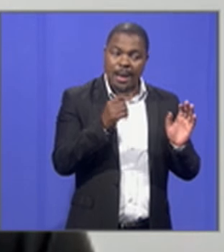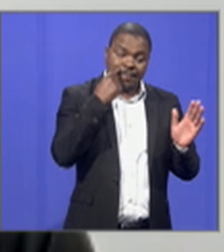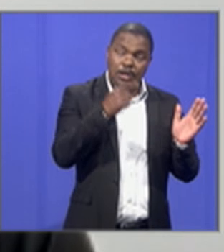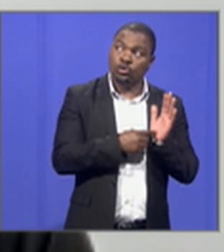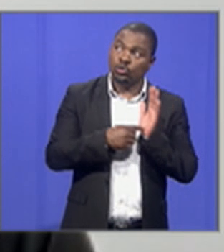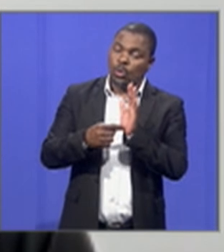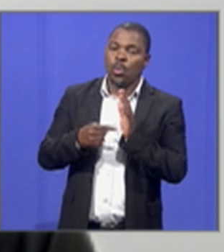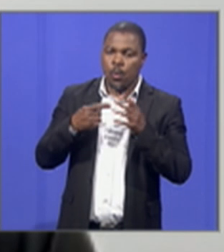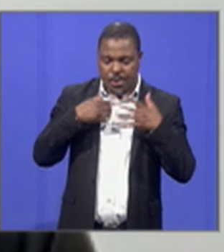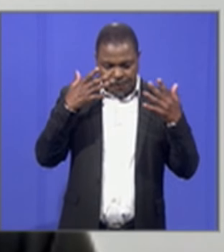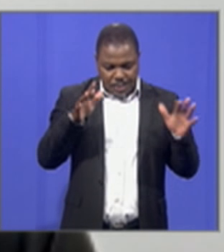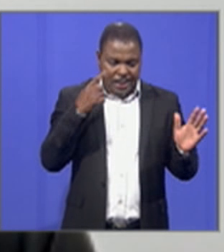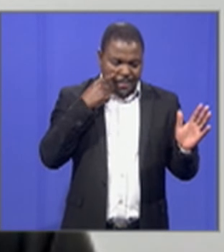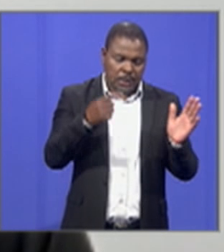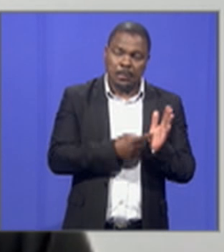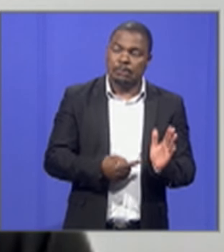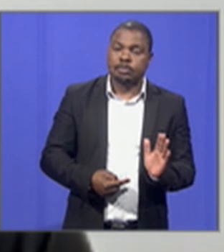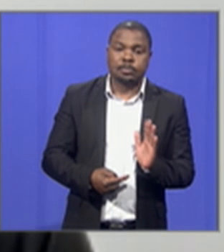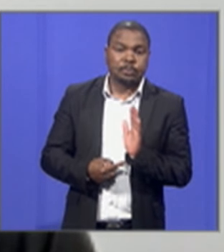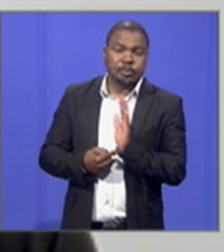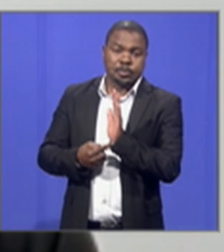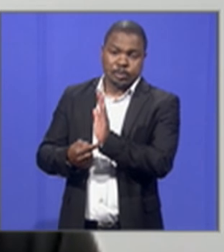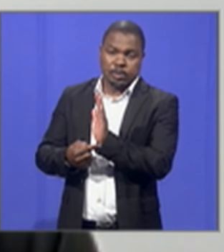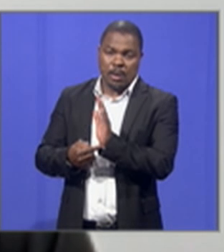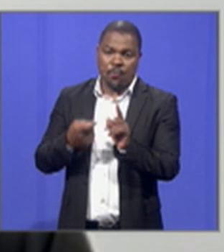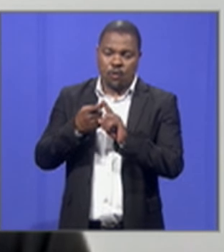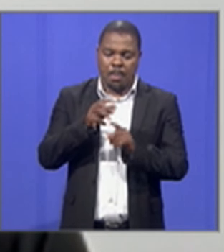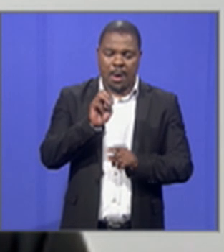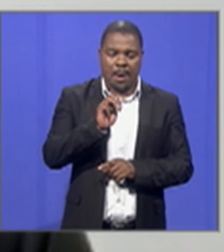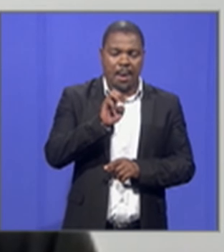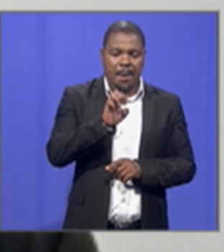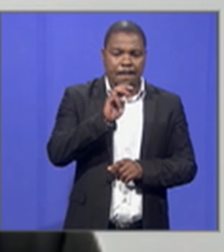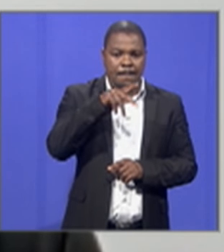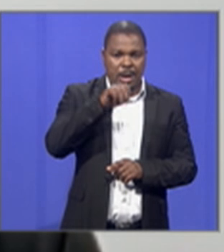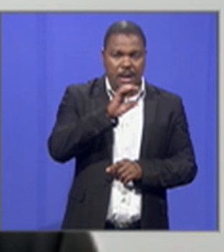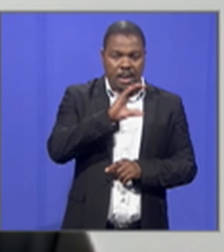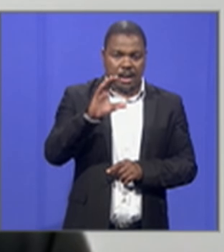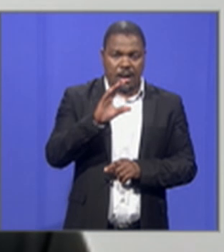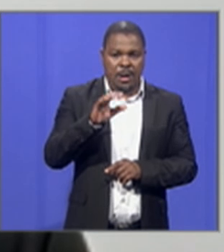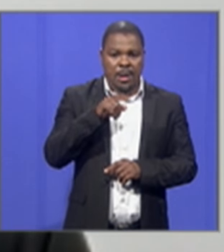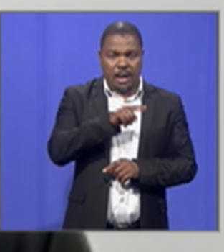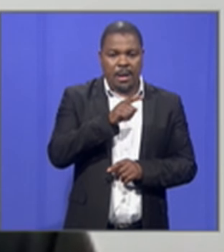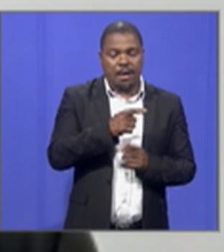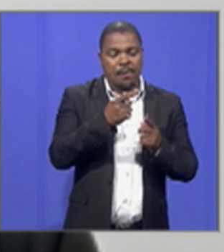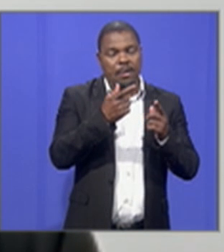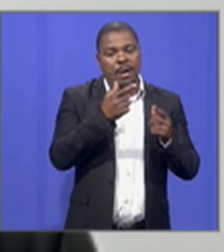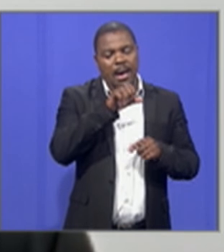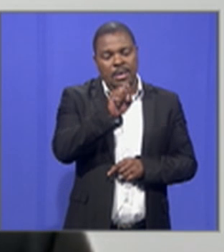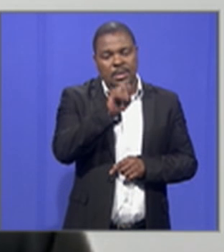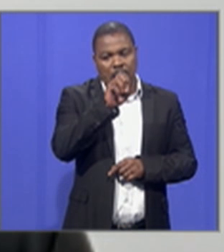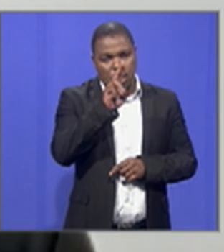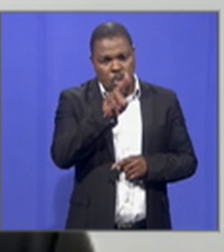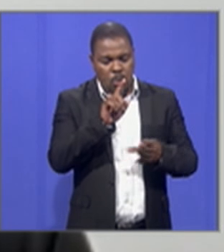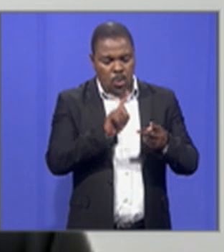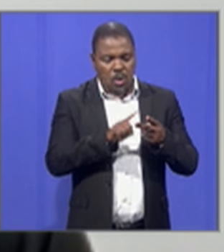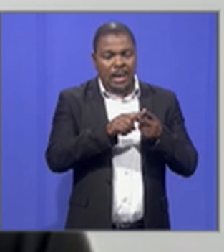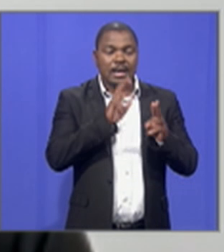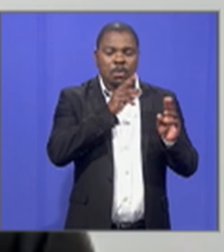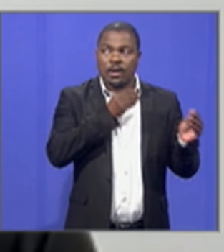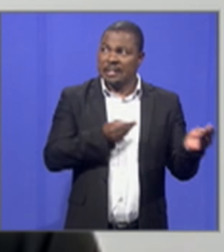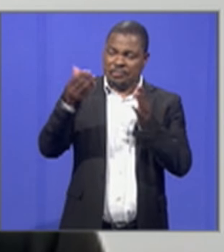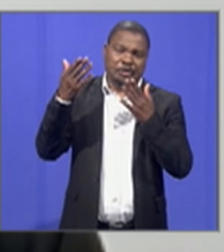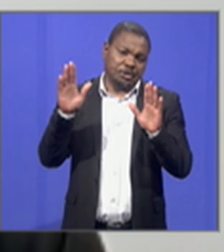kgonne go ntšha evidence ya MPEC ya Financial Misconduct Board SIU report tše bane ba dinyaka